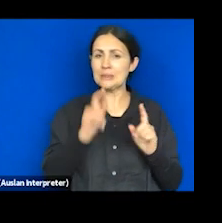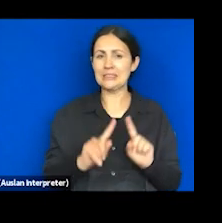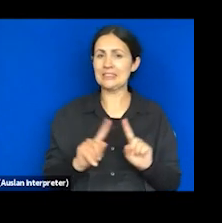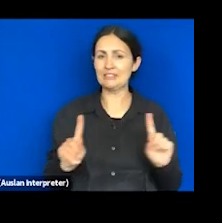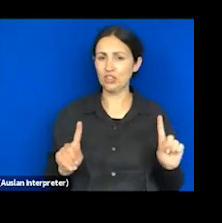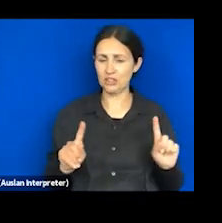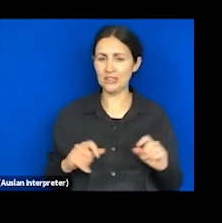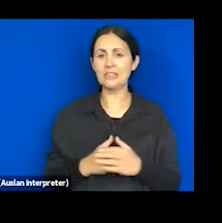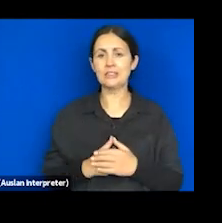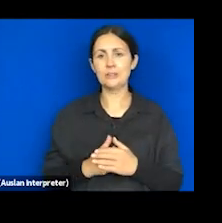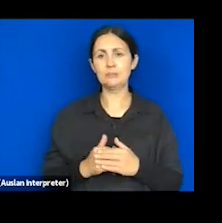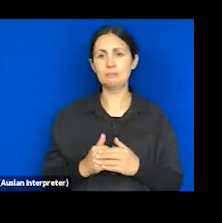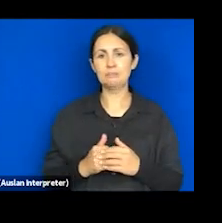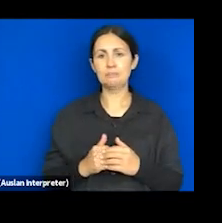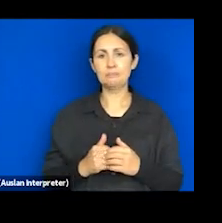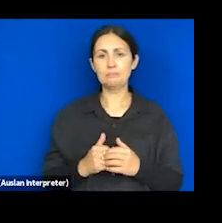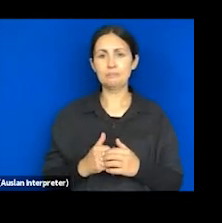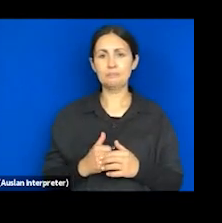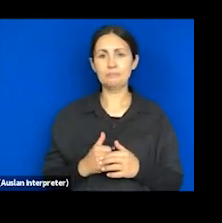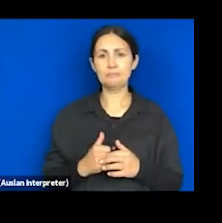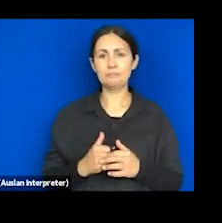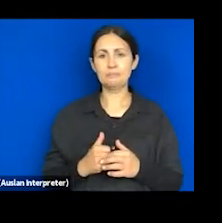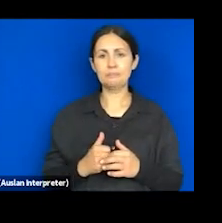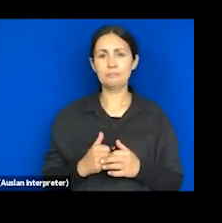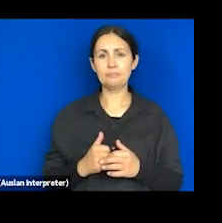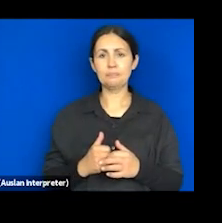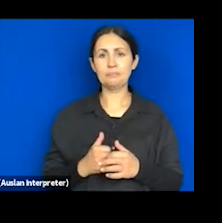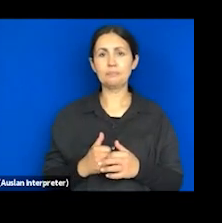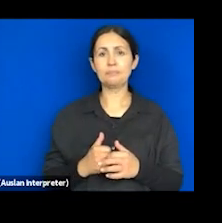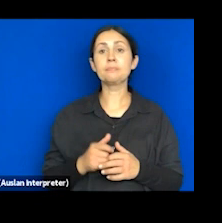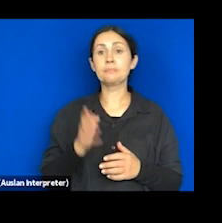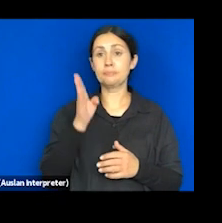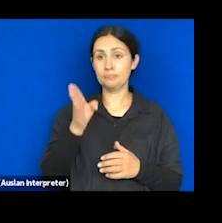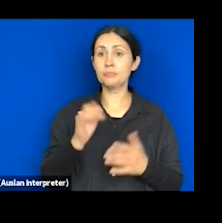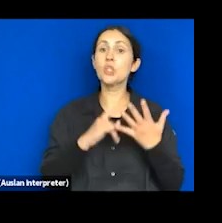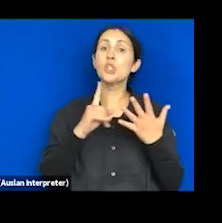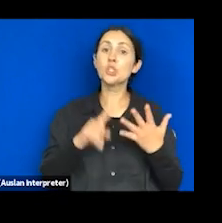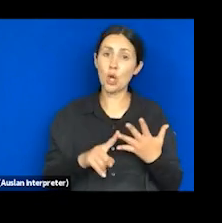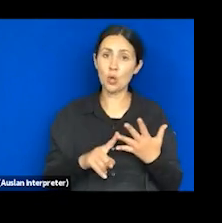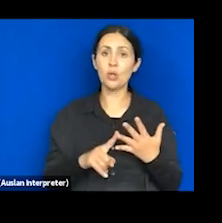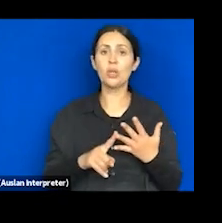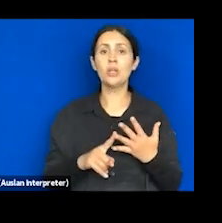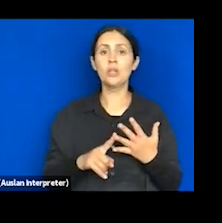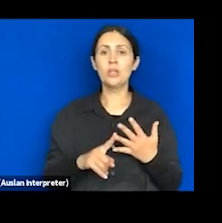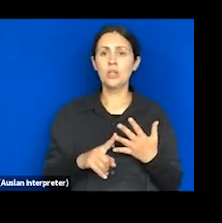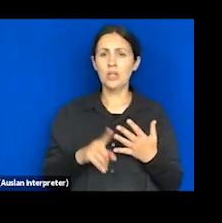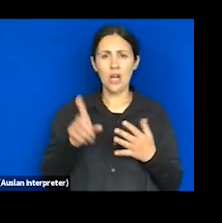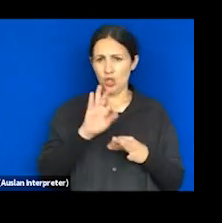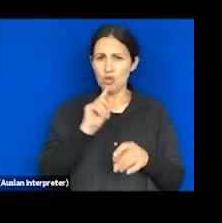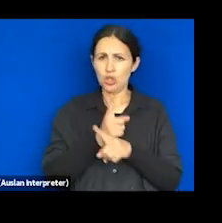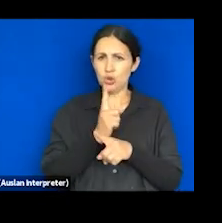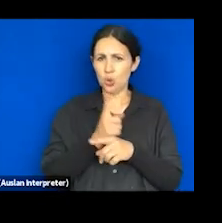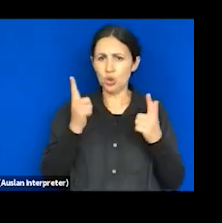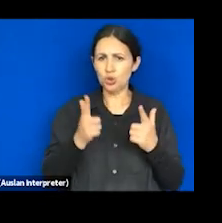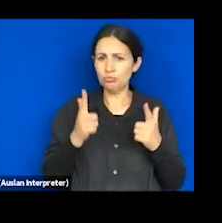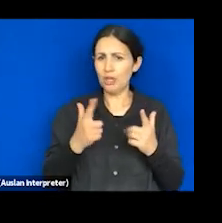indications when thinking about this in a sort of therapeutic context. So I won't linger on this because I think Robin's